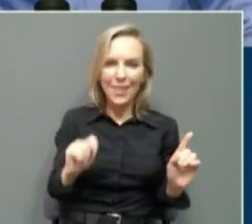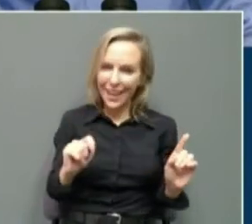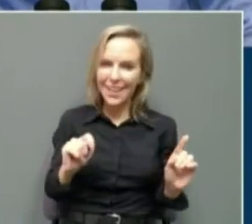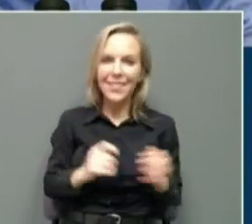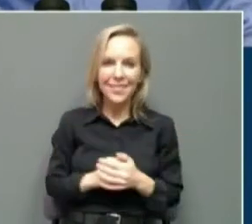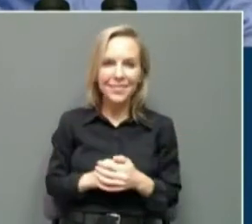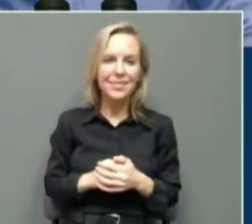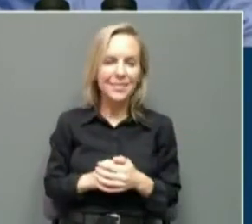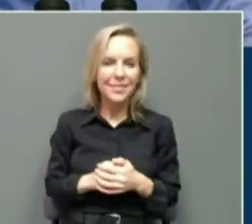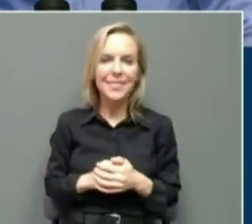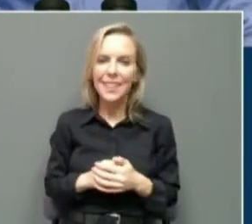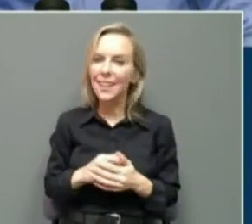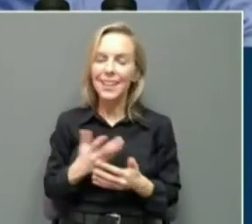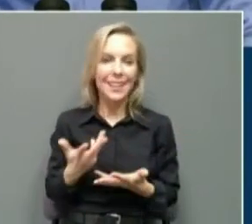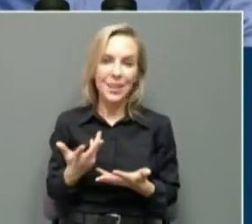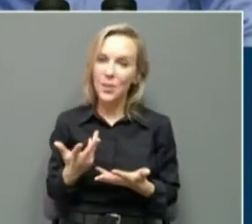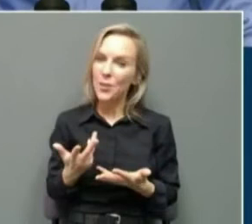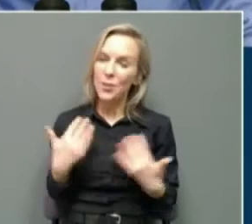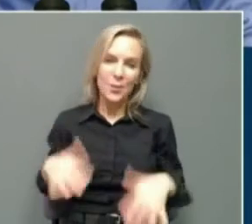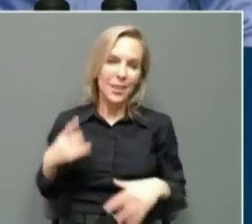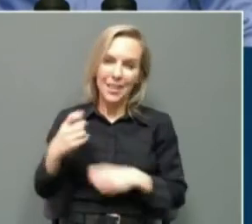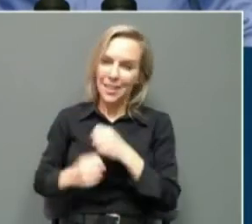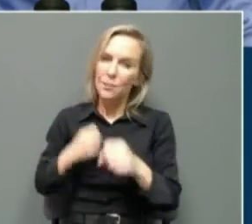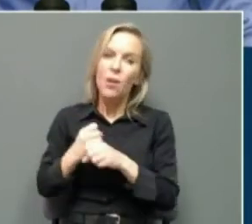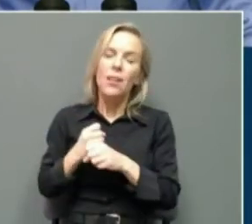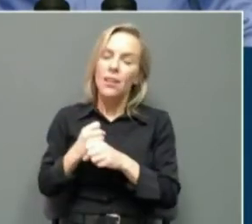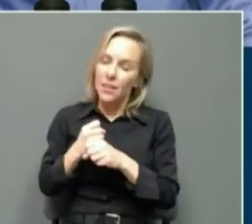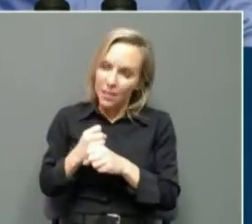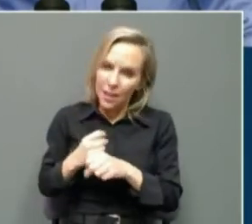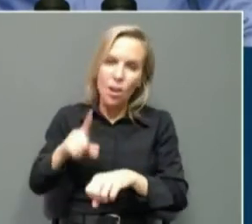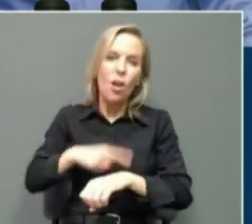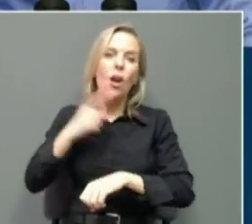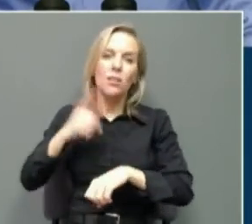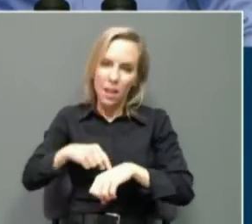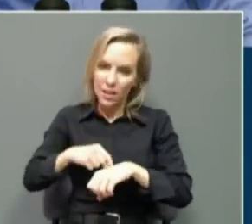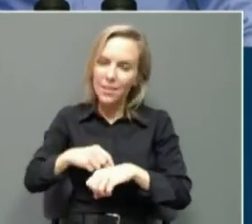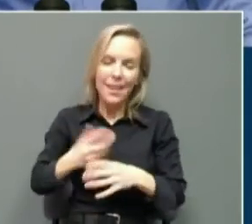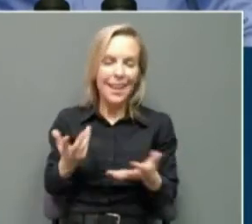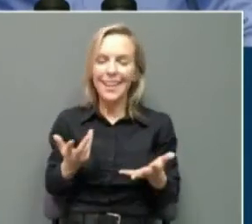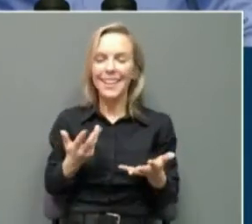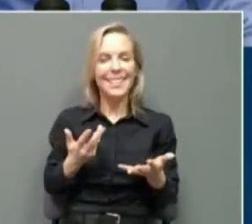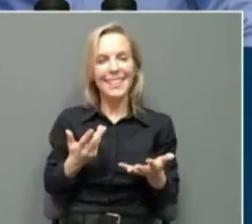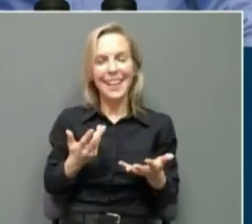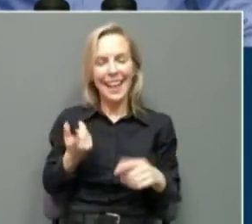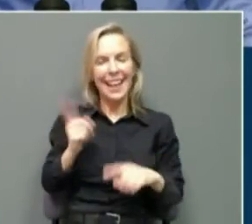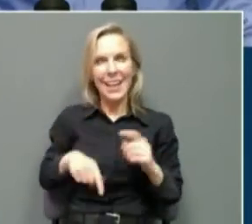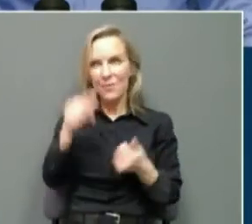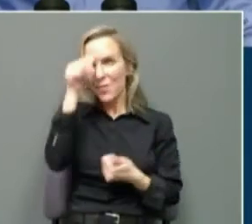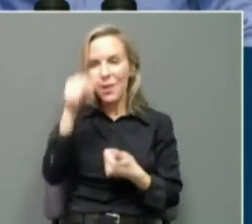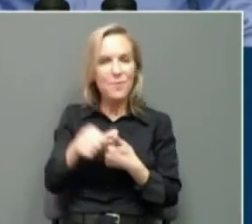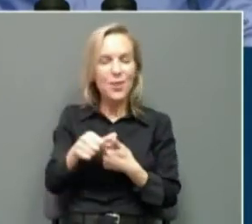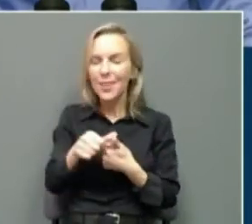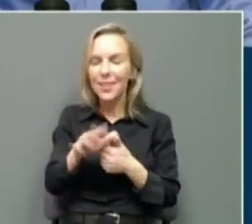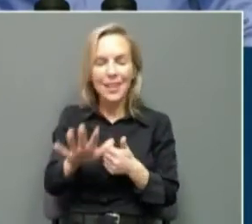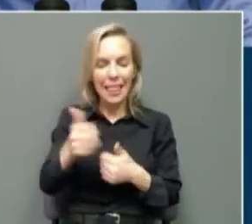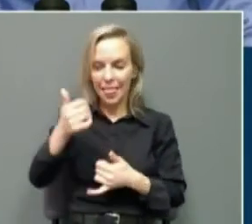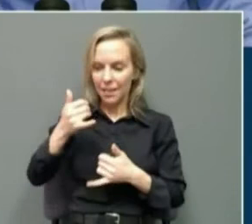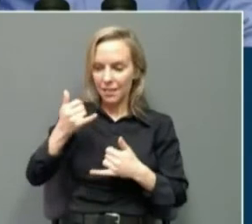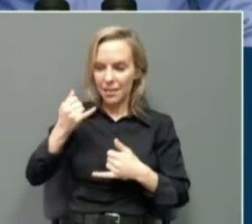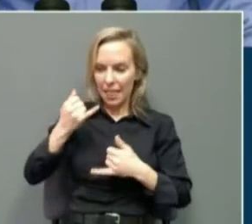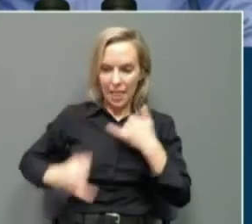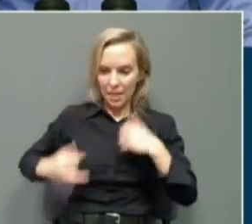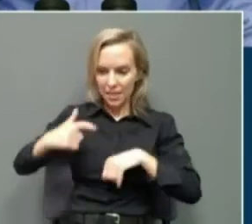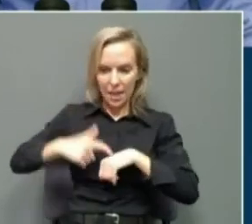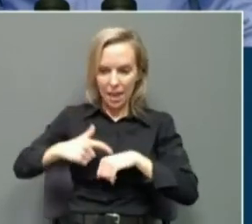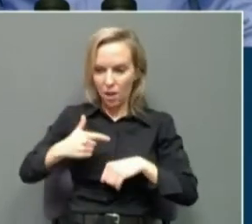A year's been a long time, and I can't remember. I can't remember the last day when